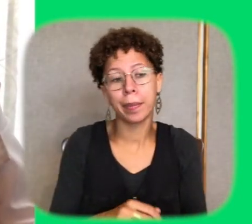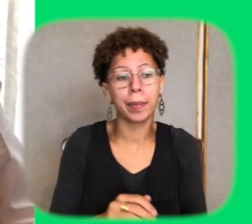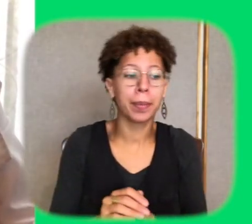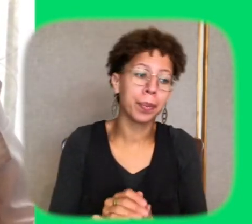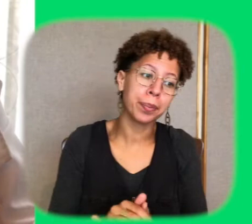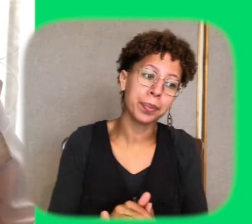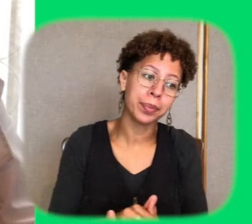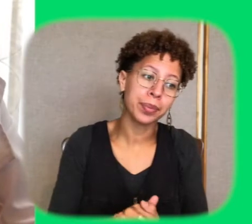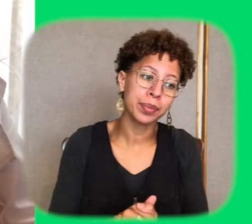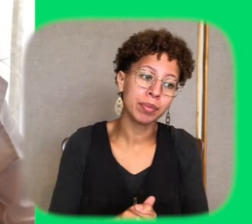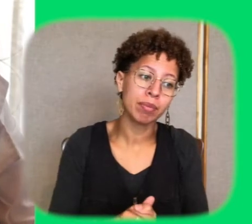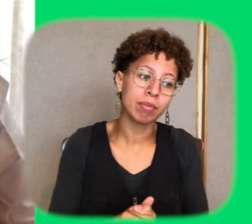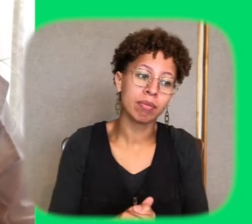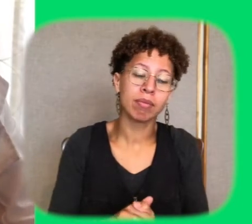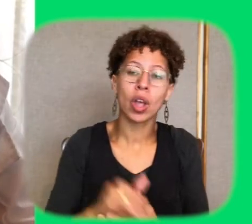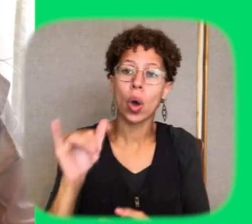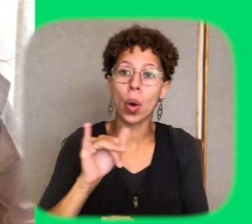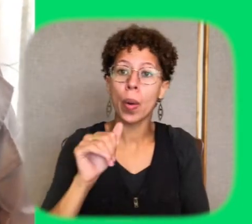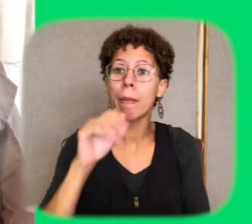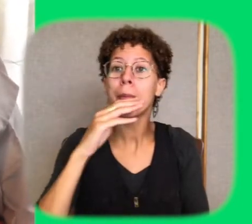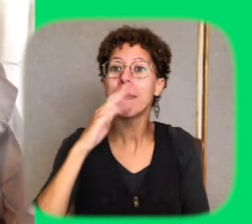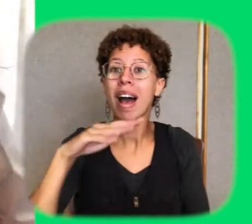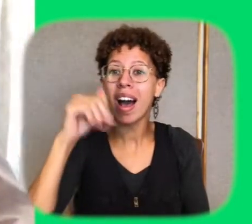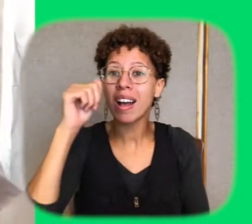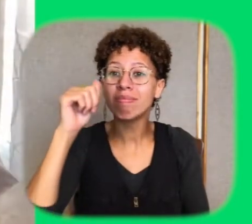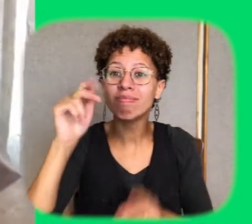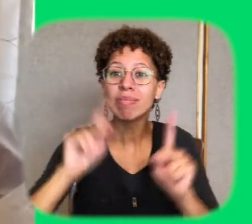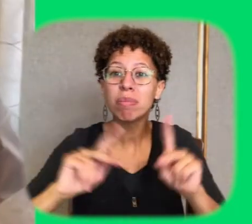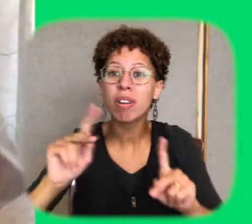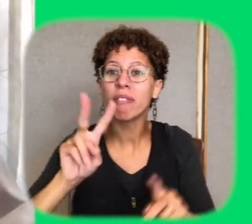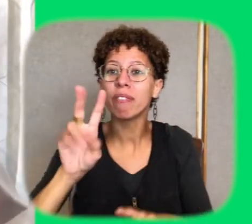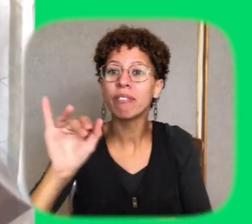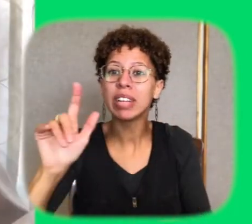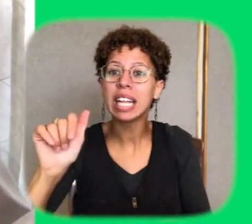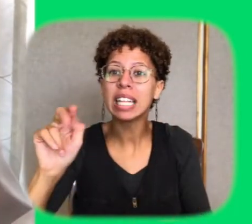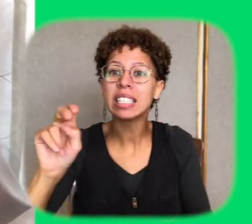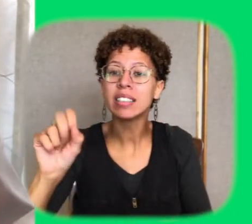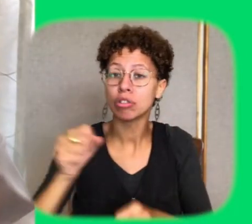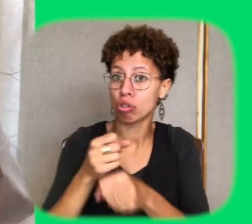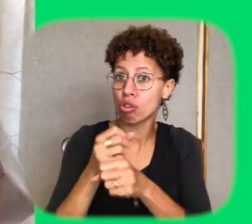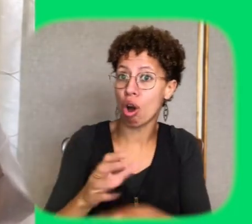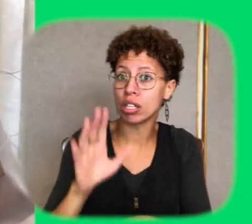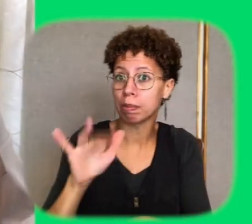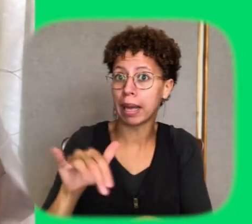villains can be caused by science too. How can villains be caused by science?